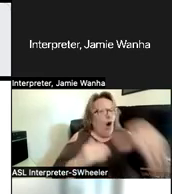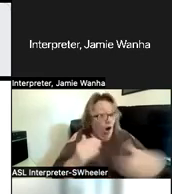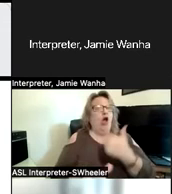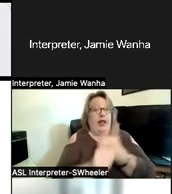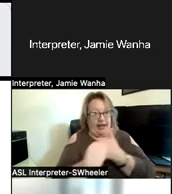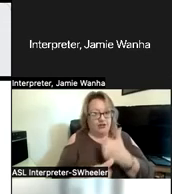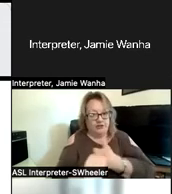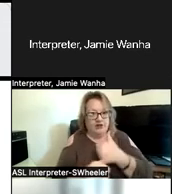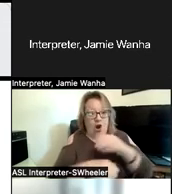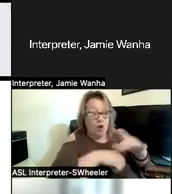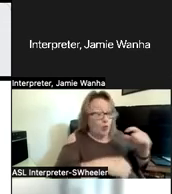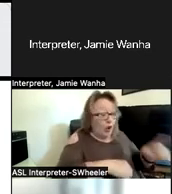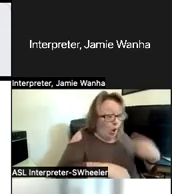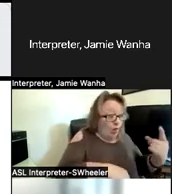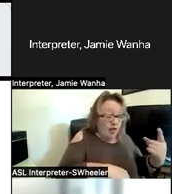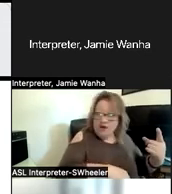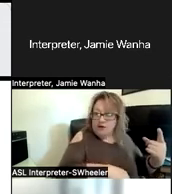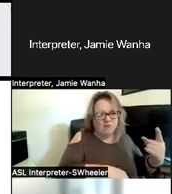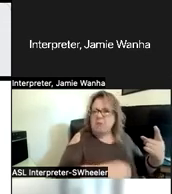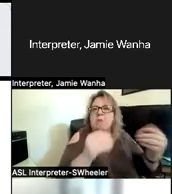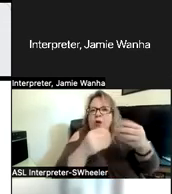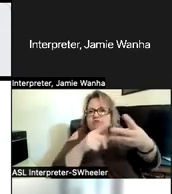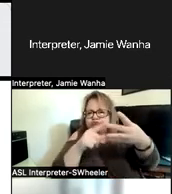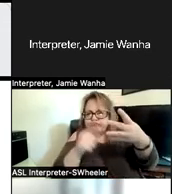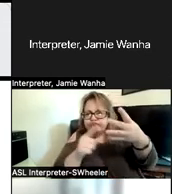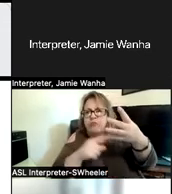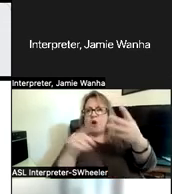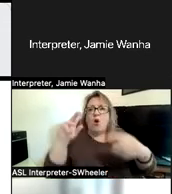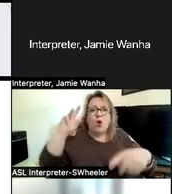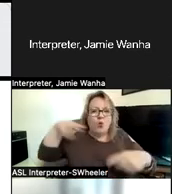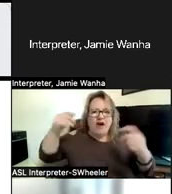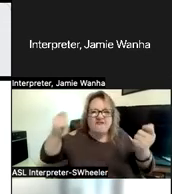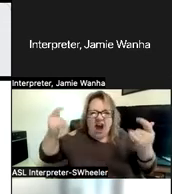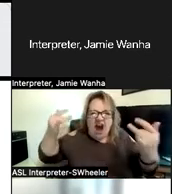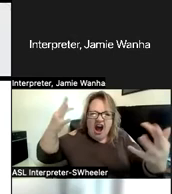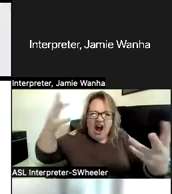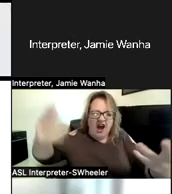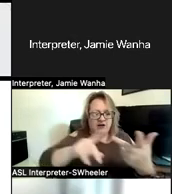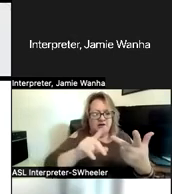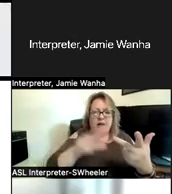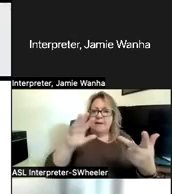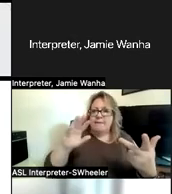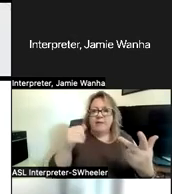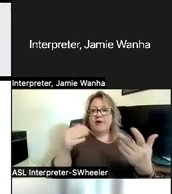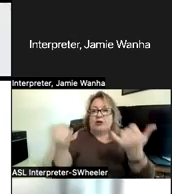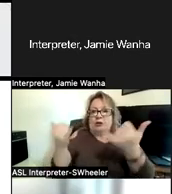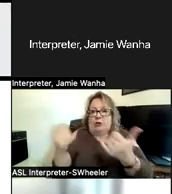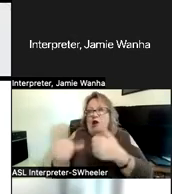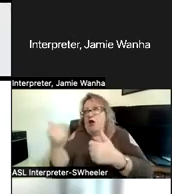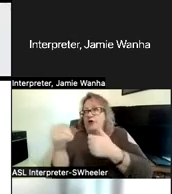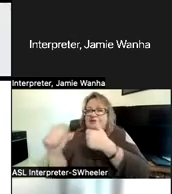only will they stick around for earthquake, they can find out about wildfires. They can look at maps of current disasters and get